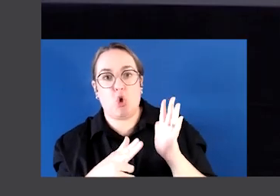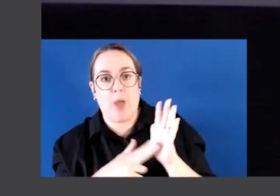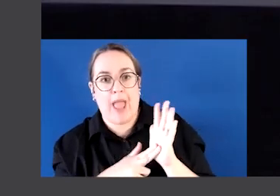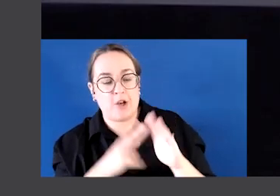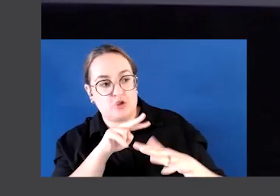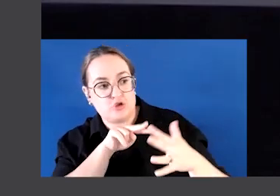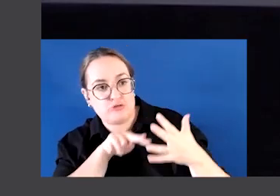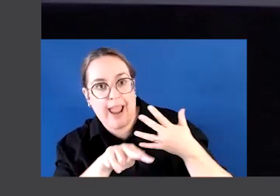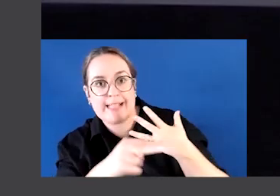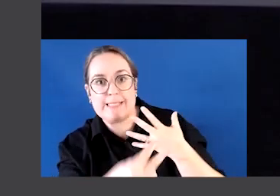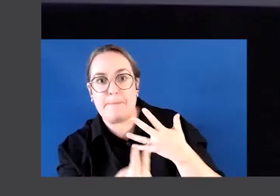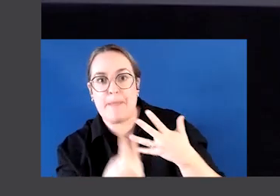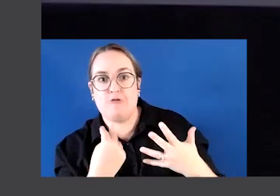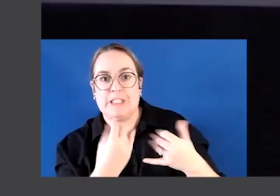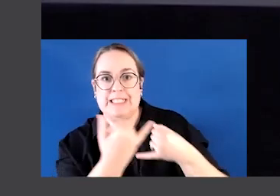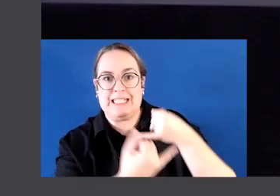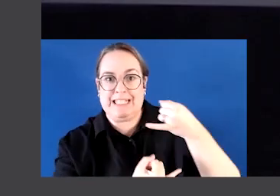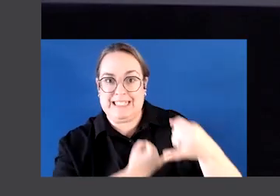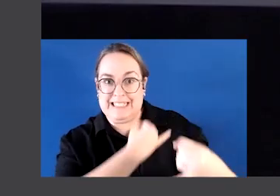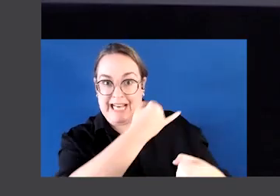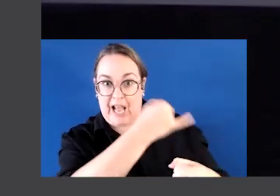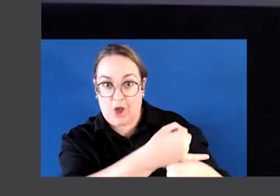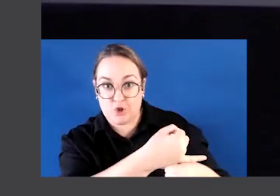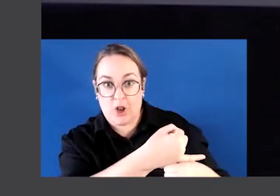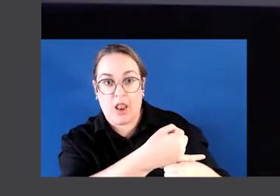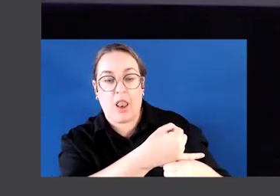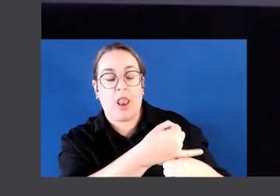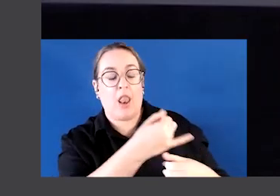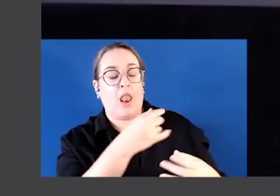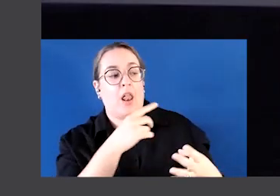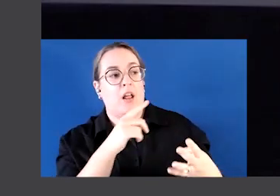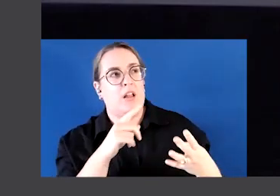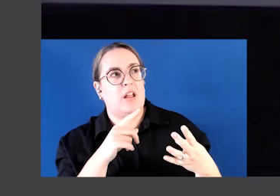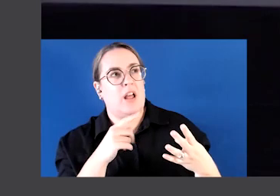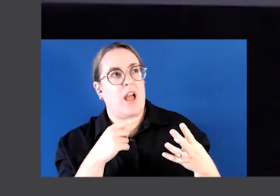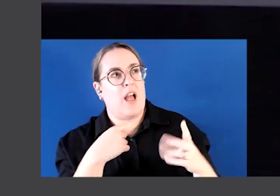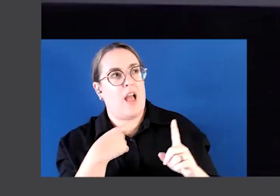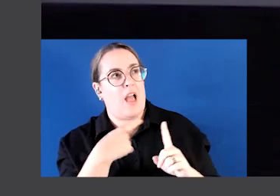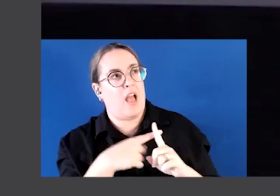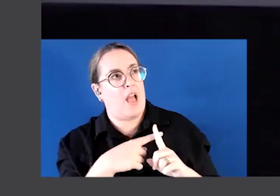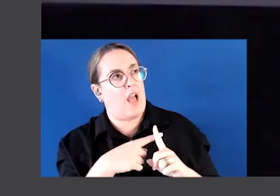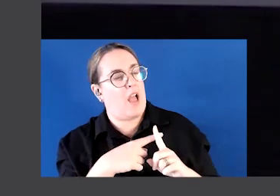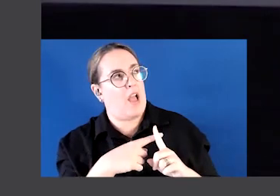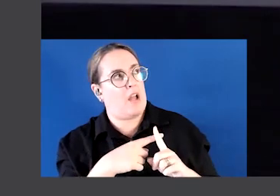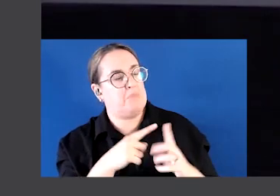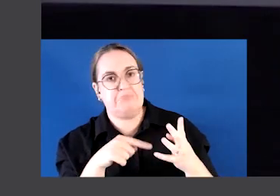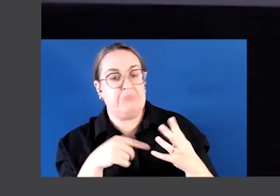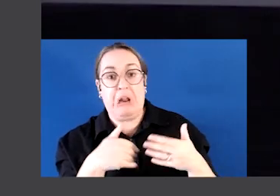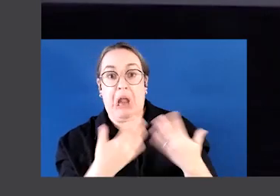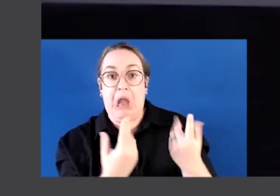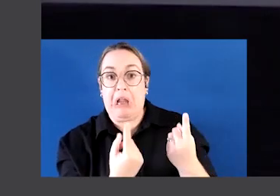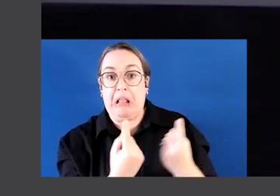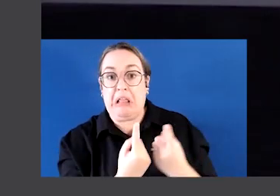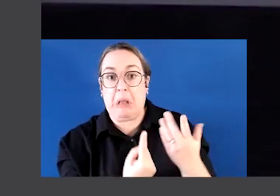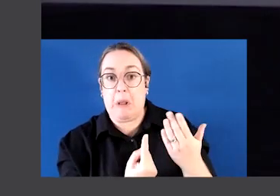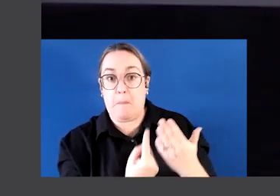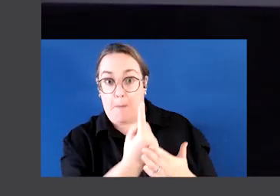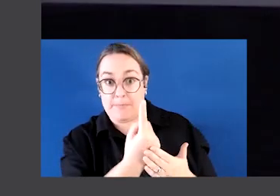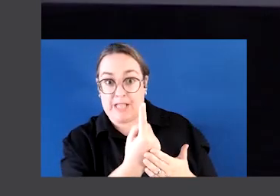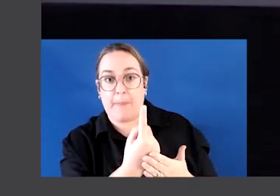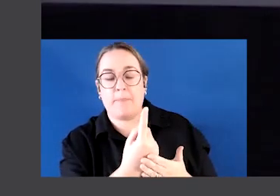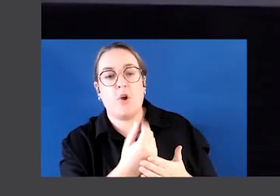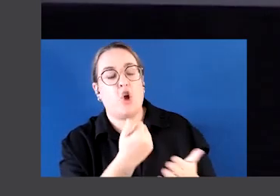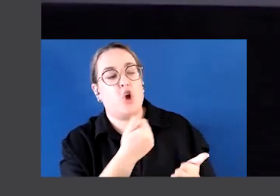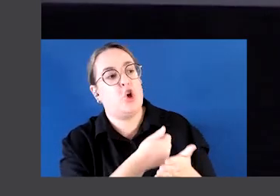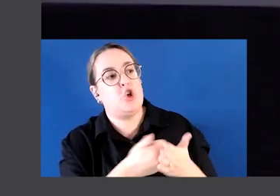frameworks. The UN, Transparency International, we've had latest with before. I think anything that would